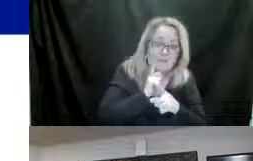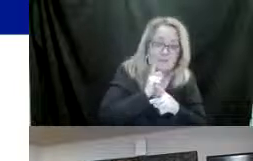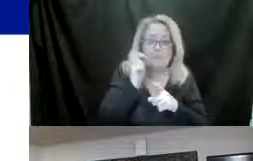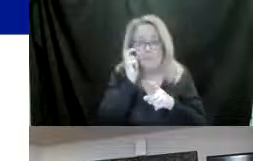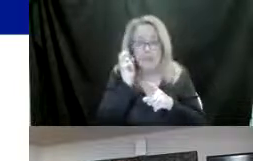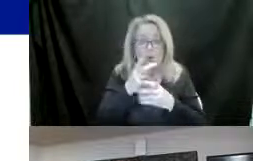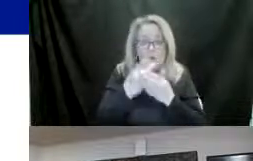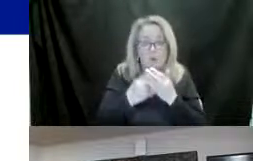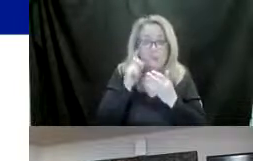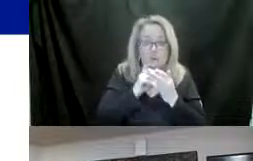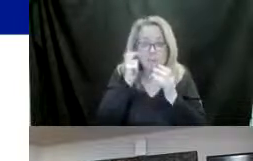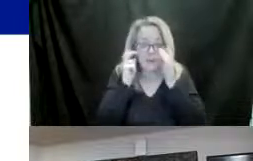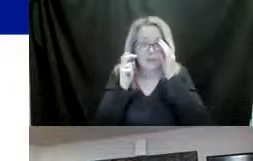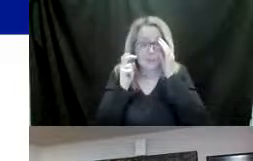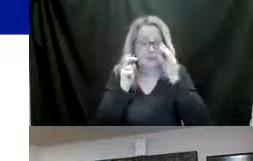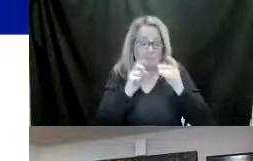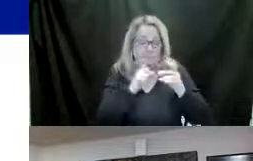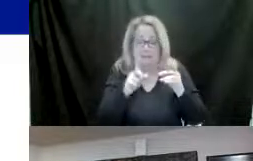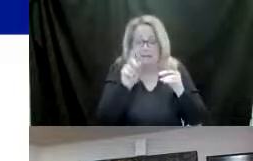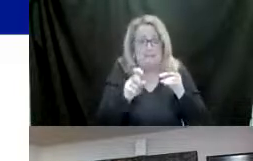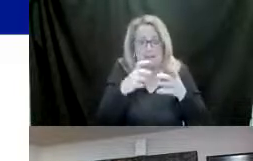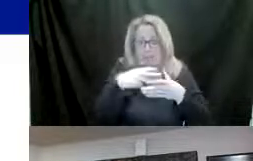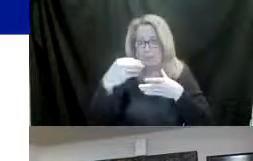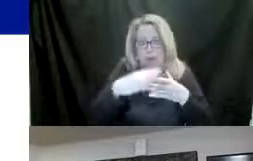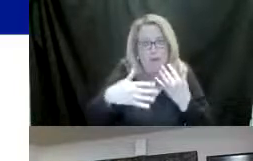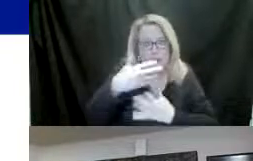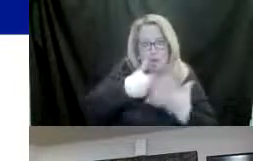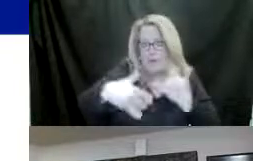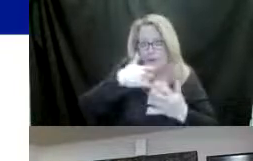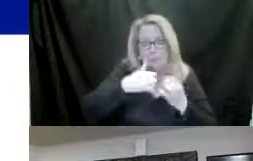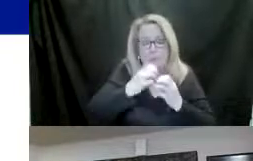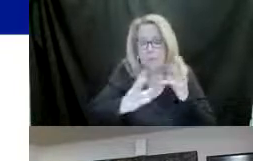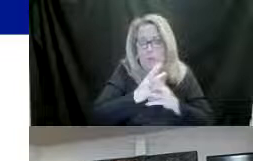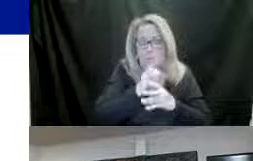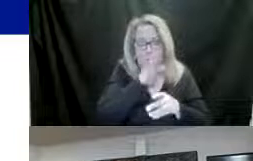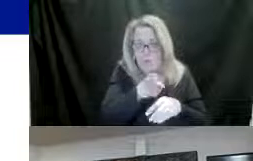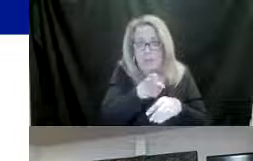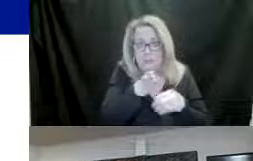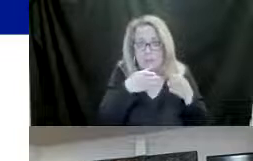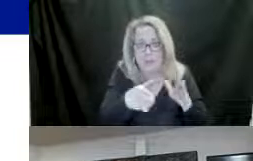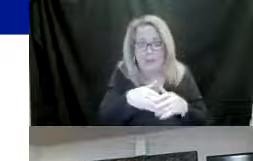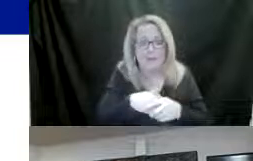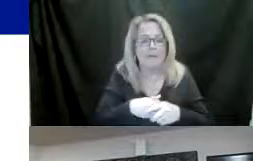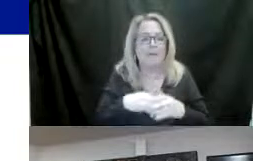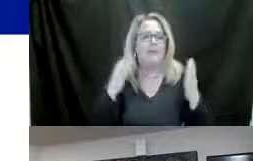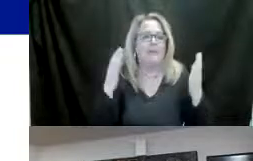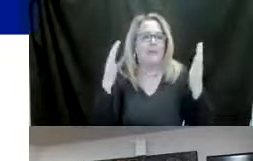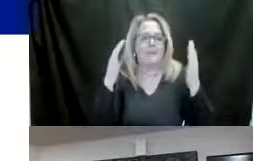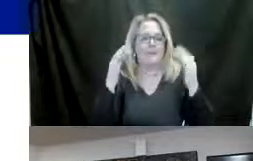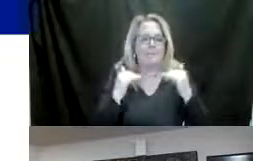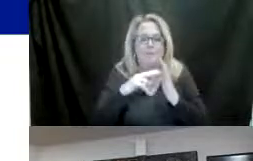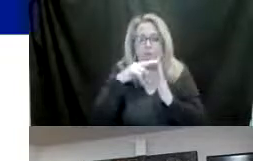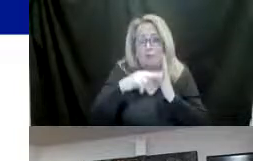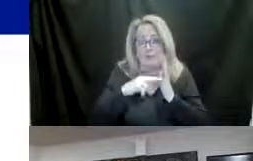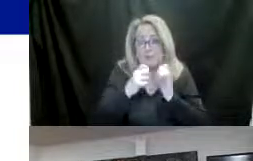really need to actually be out there interacting with the world in a very direct sense. Reading together has been looked at as